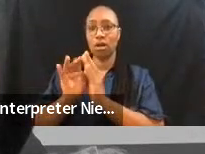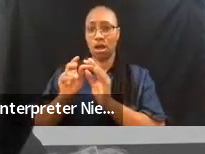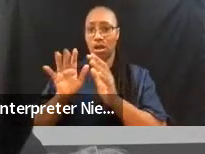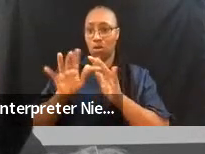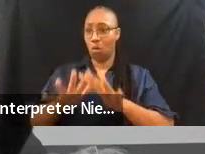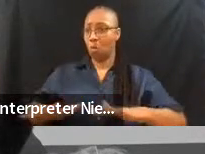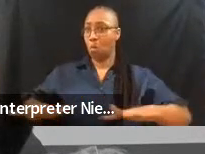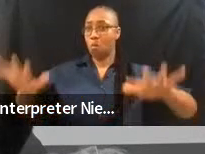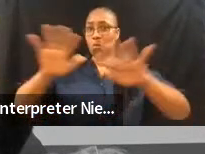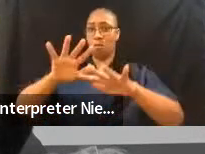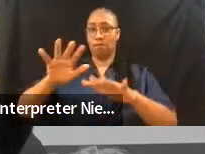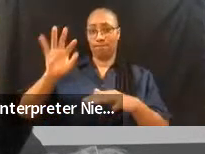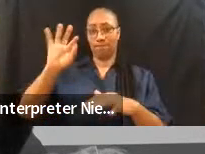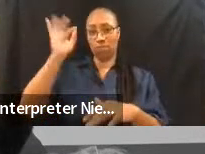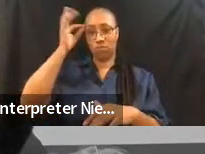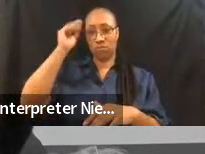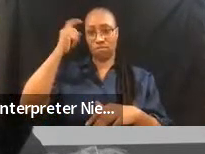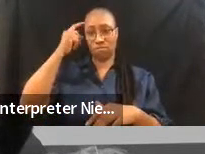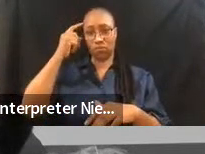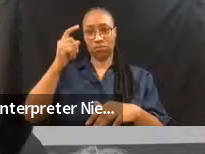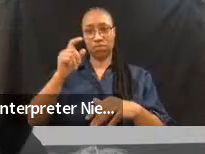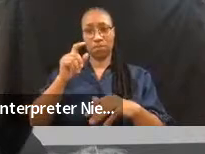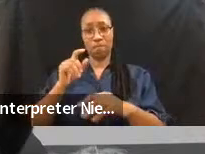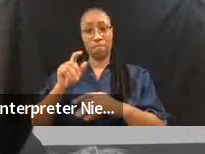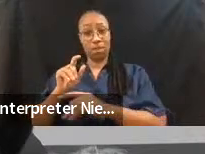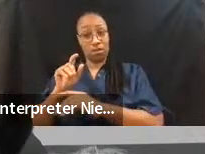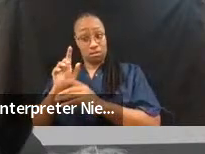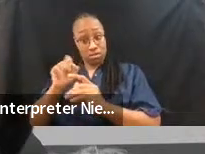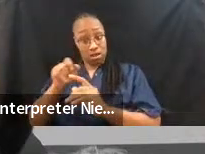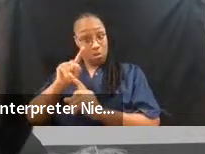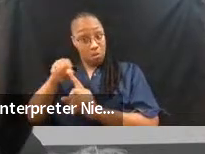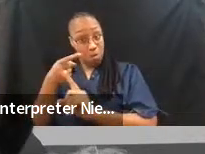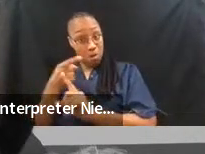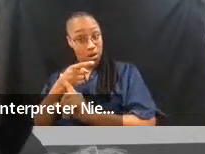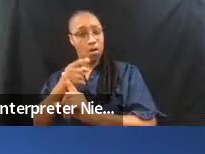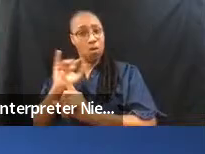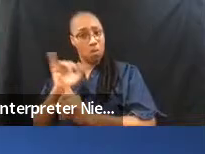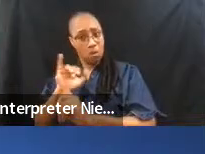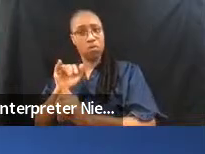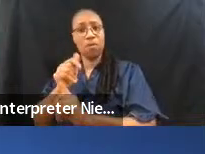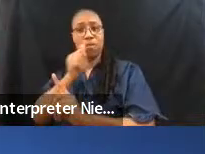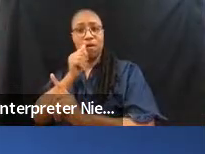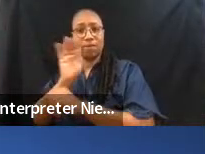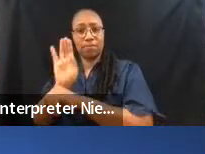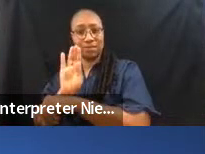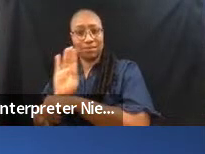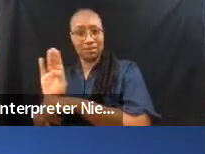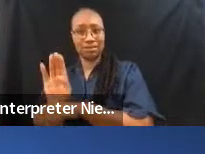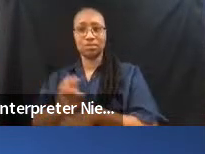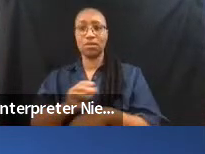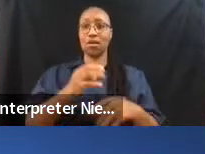sector, including access to healthcare. Next slide.